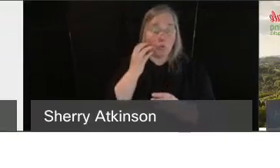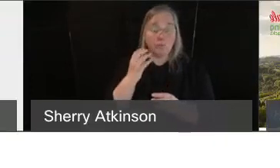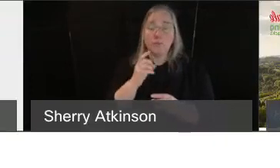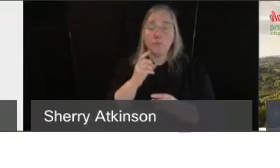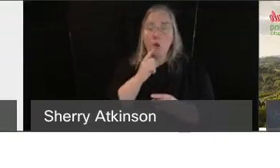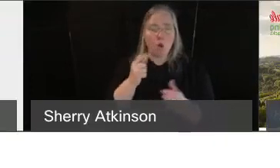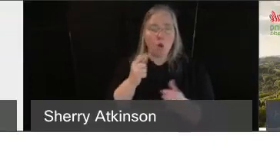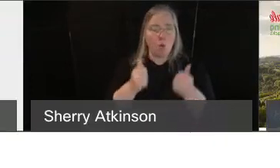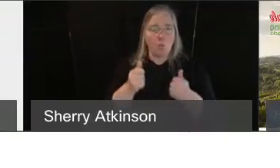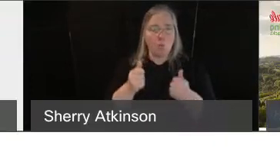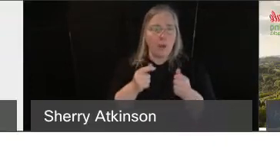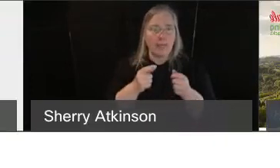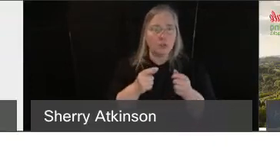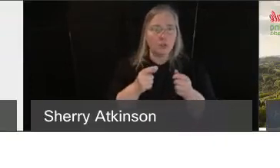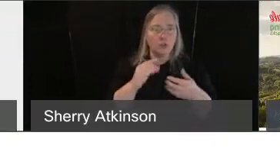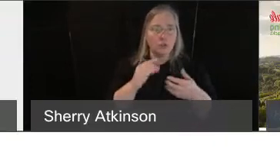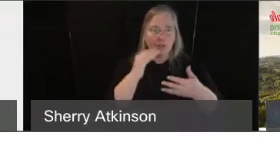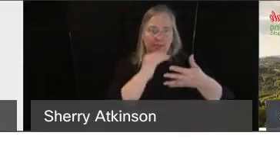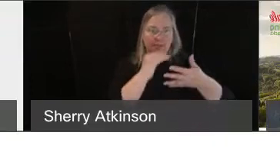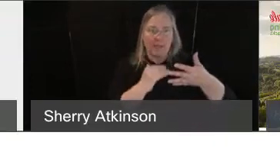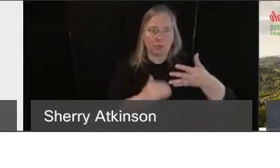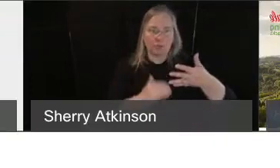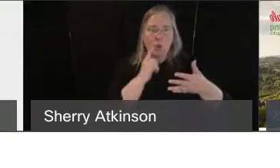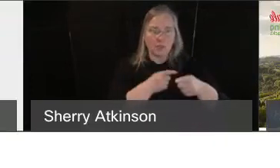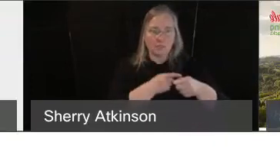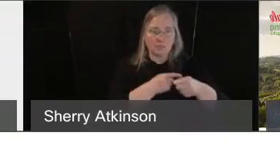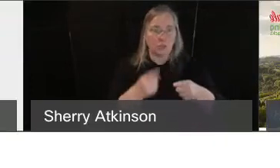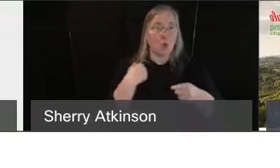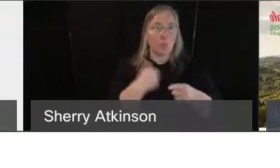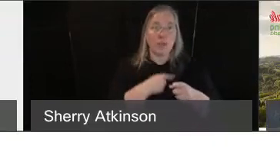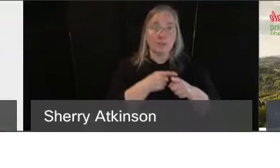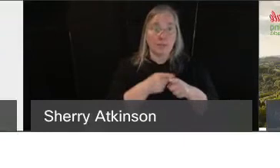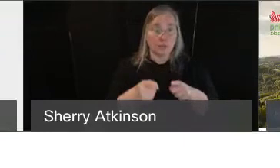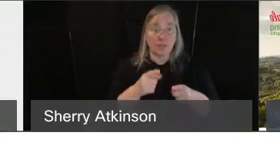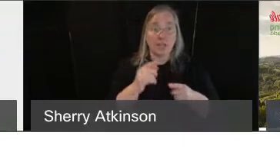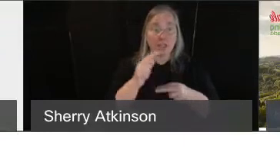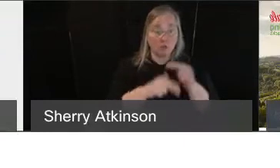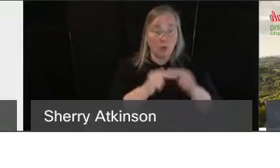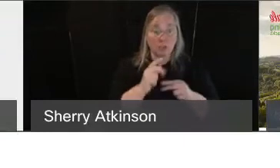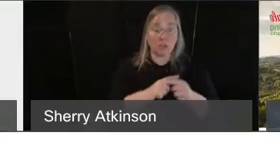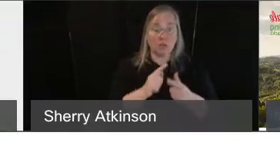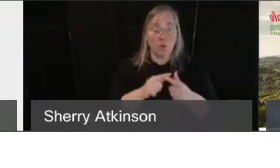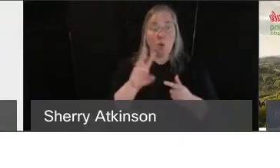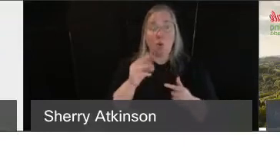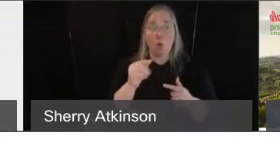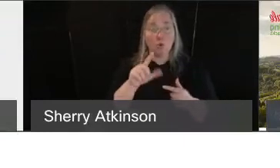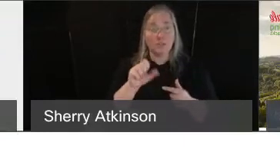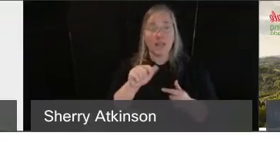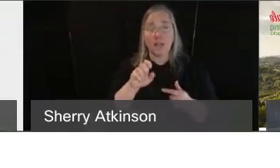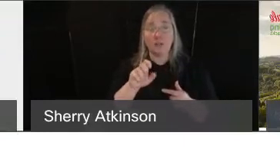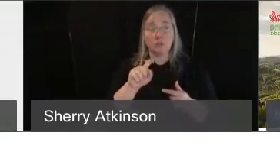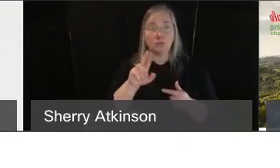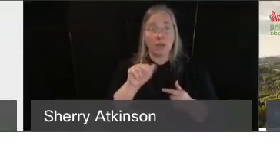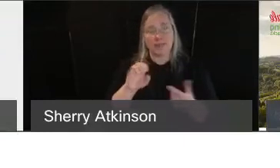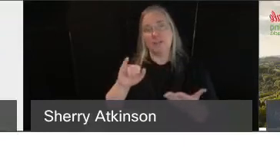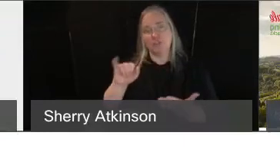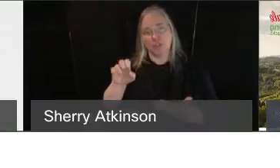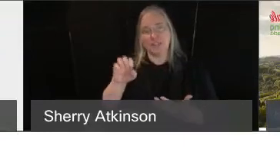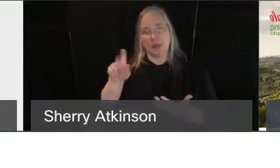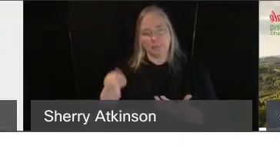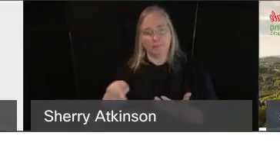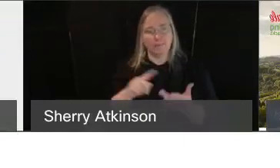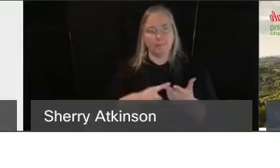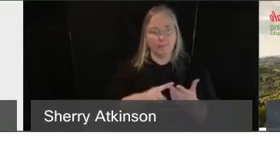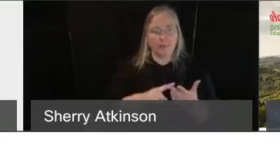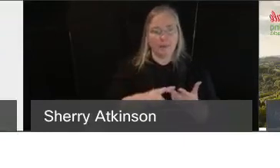is specialized. So we're specialized in construction, wholesale trade, Jessup, professional services, which is really the stuff that Larry